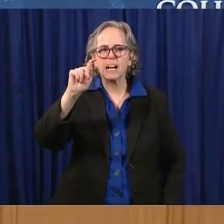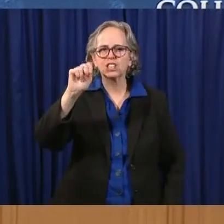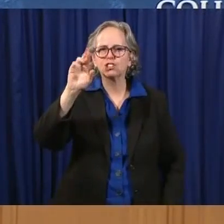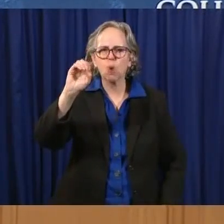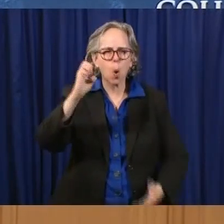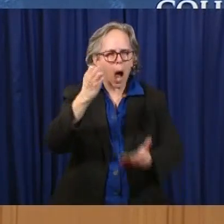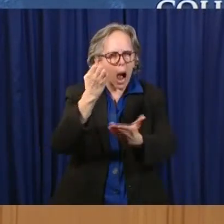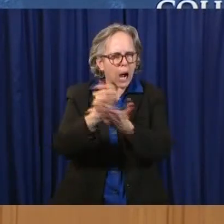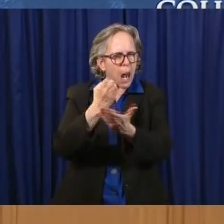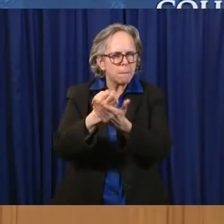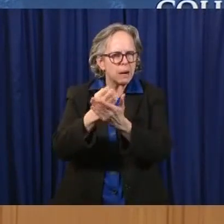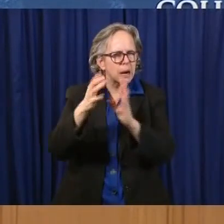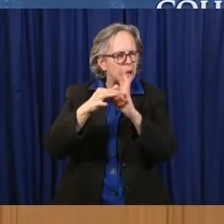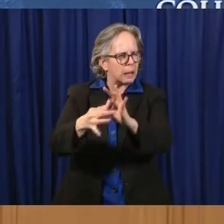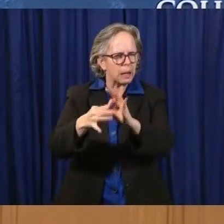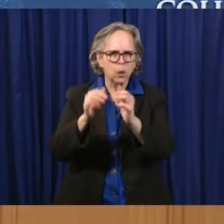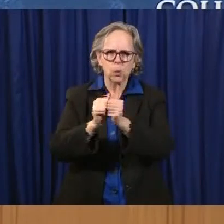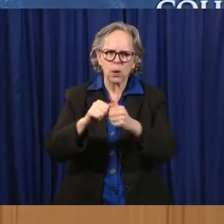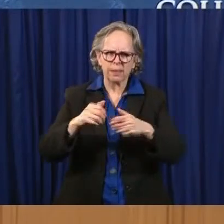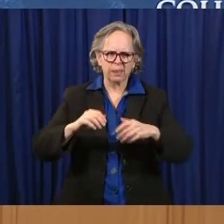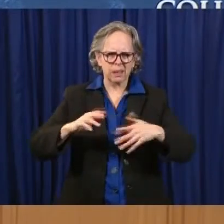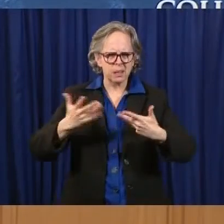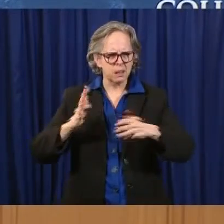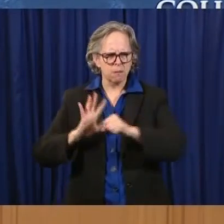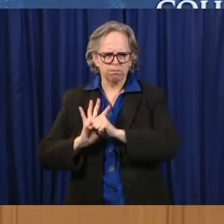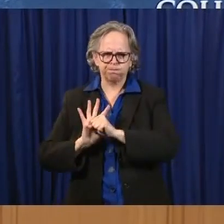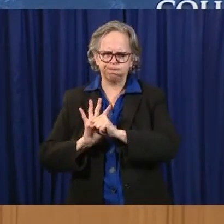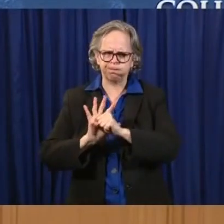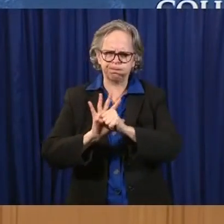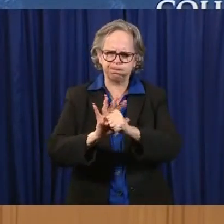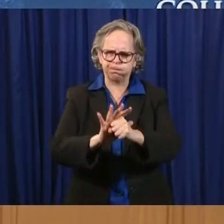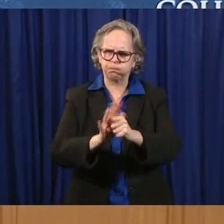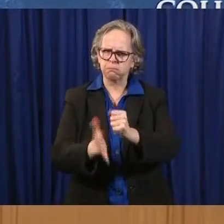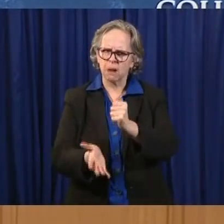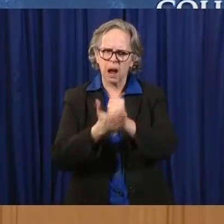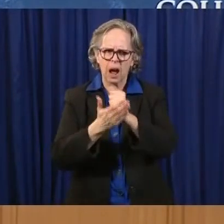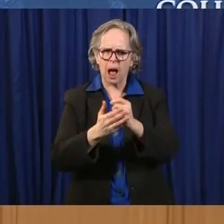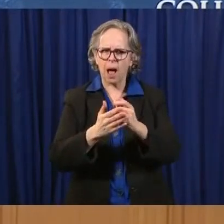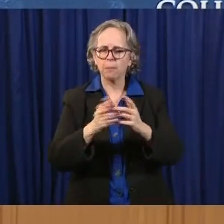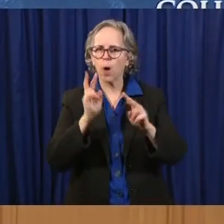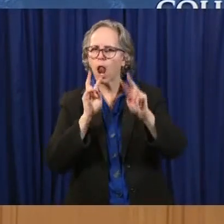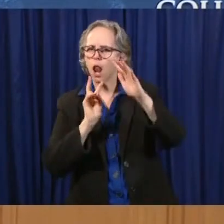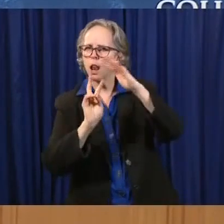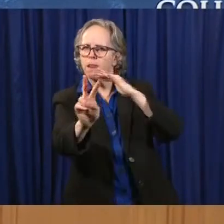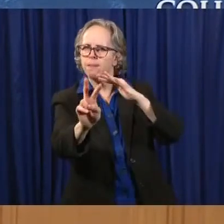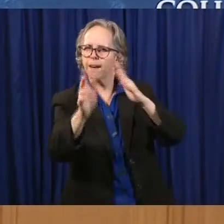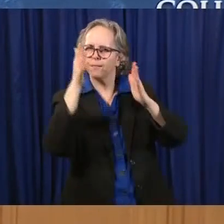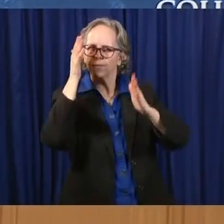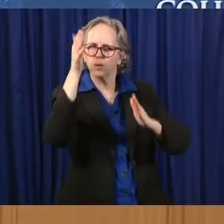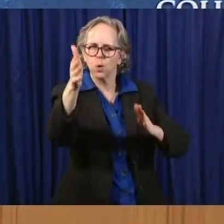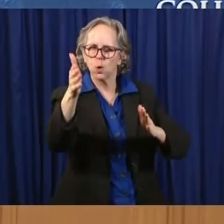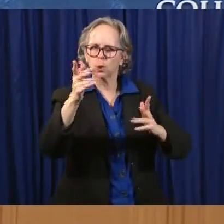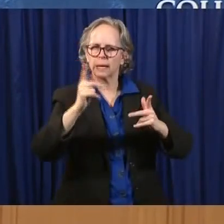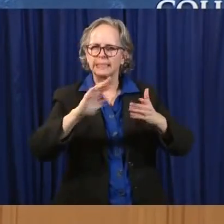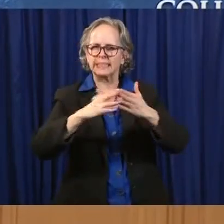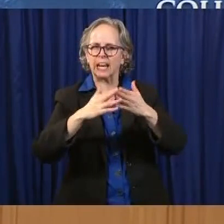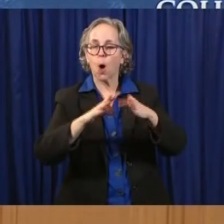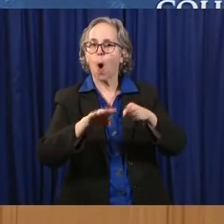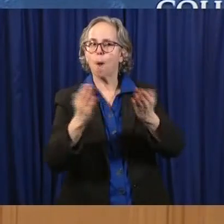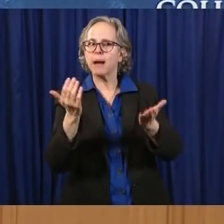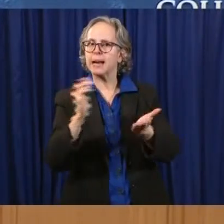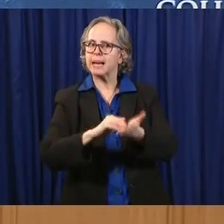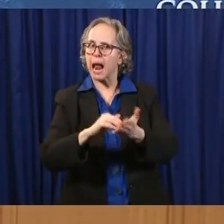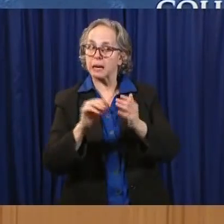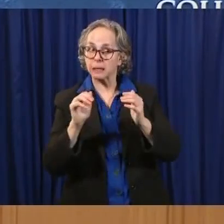of the state, are looking forward to the future and the reopening of our city. But I have to echo what the governor